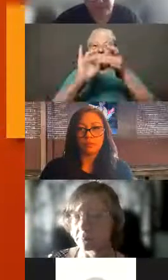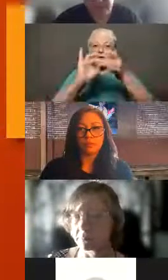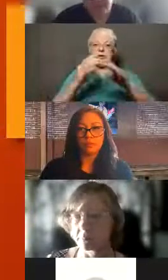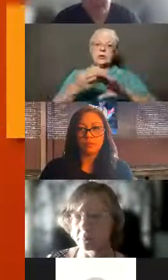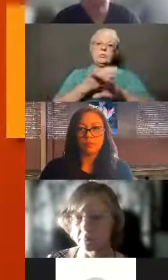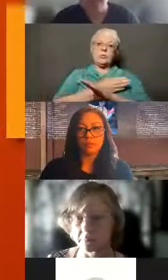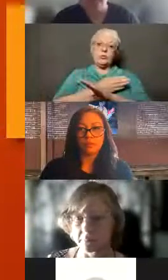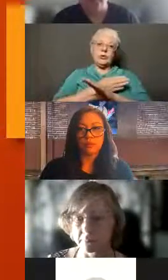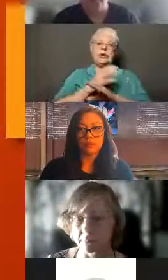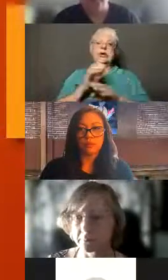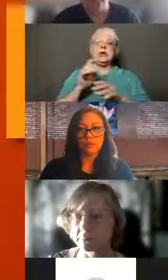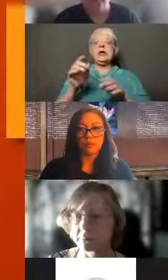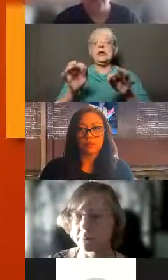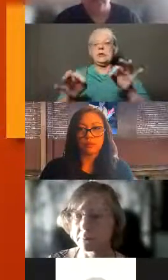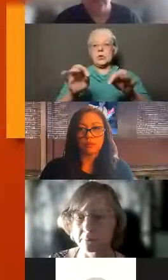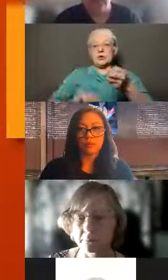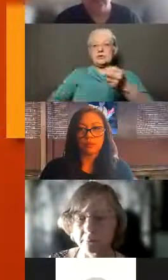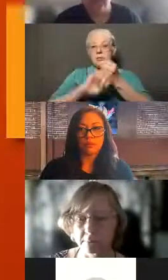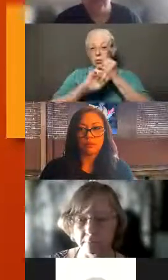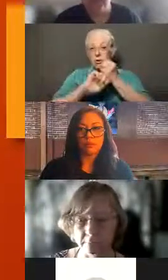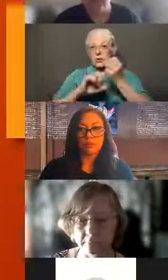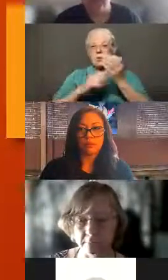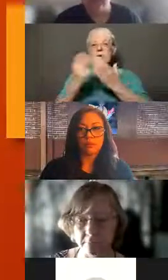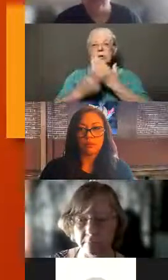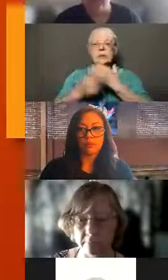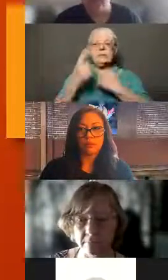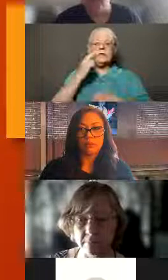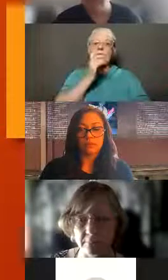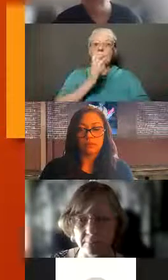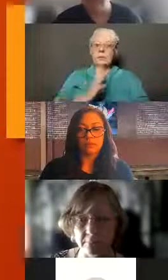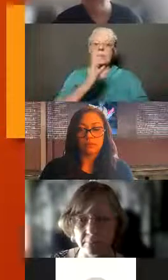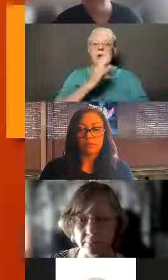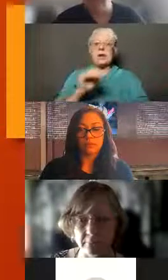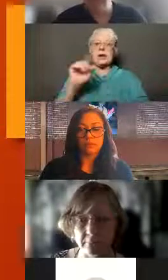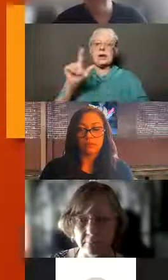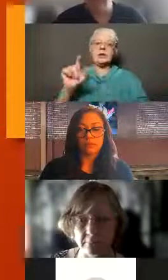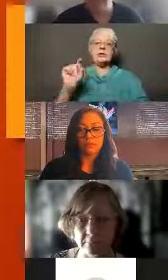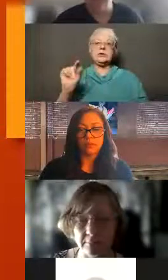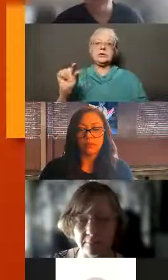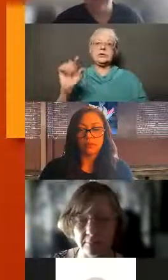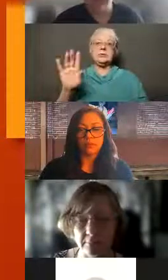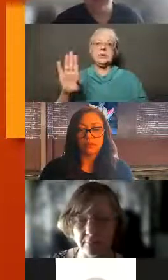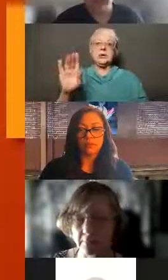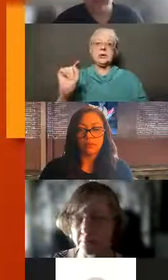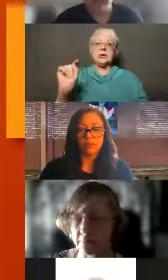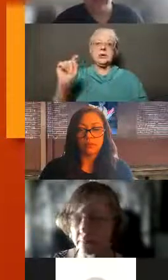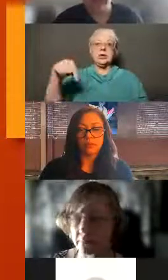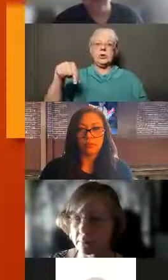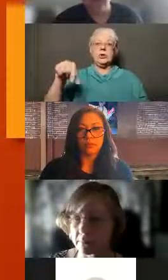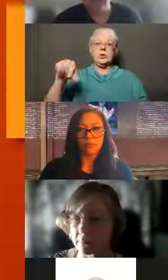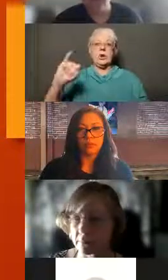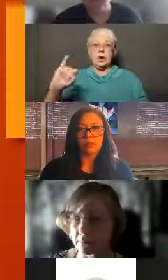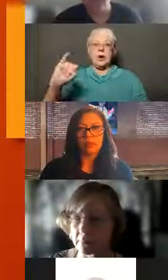support, reentry programming for women, and LGBTQI+ services.